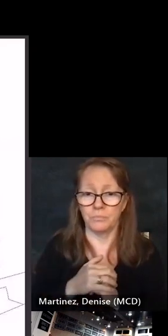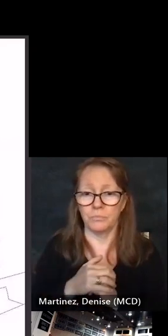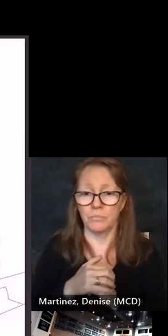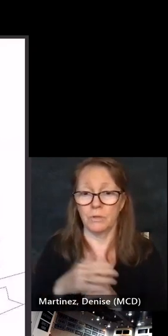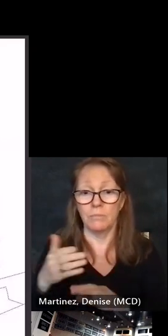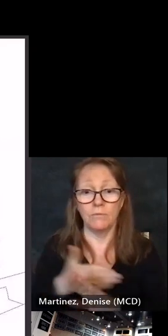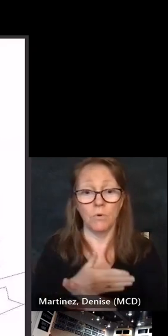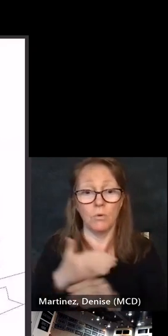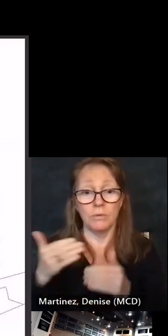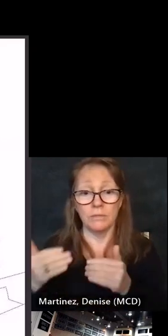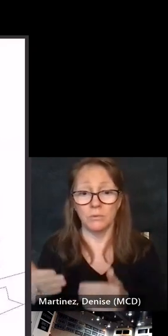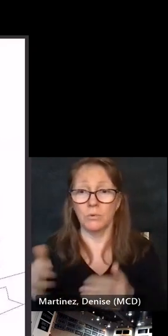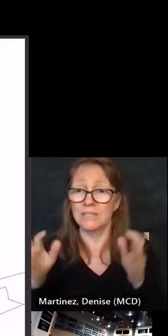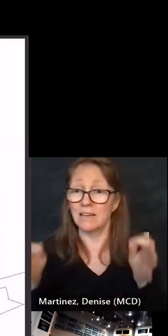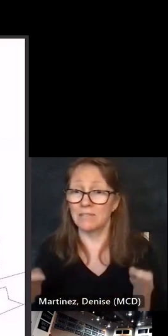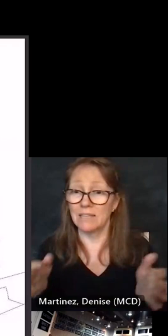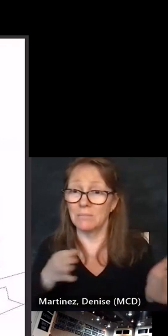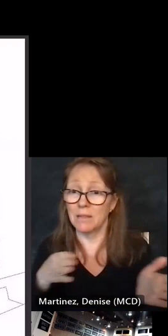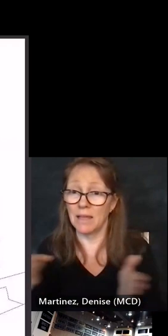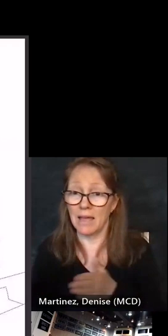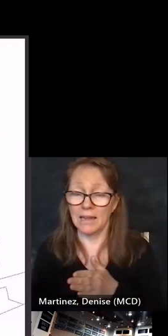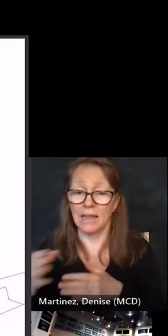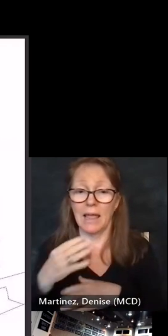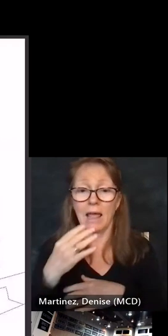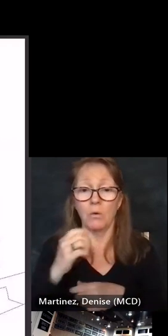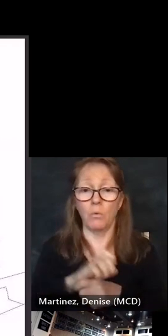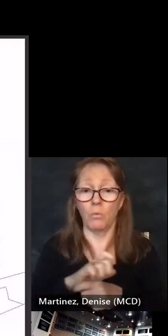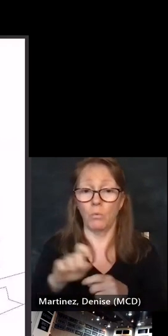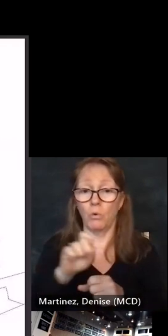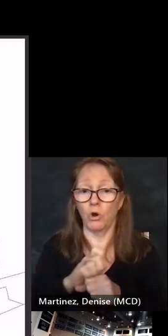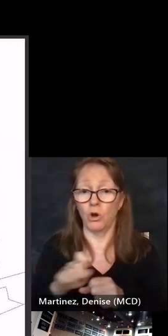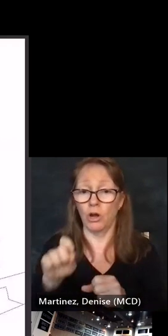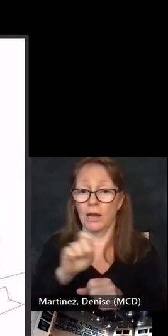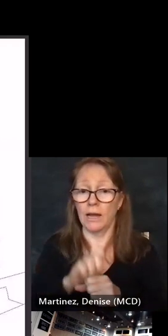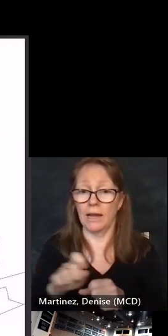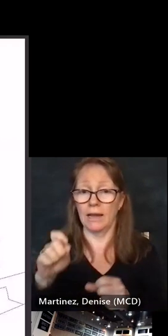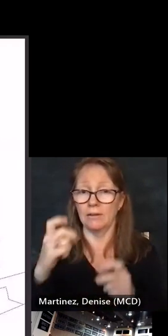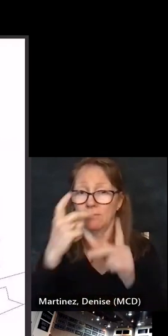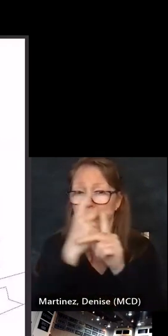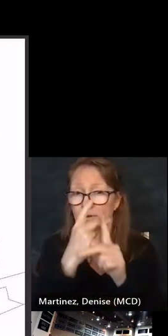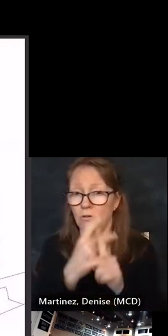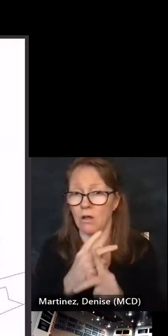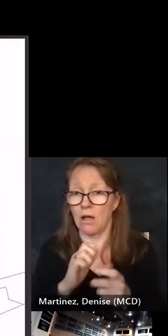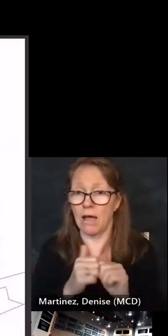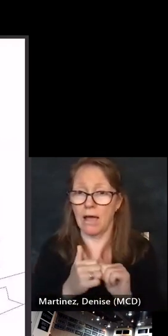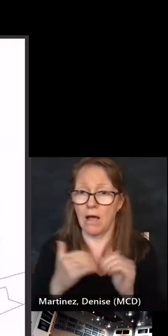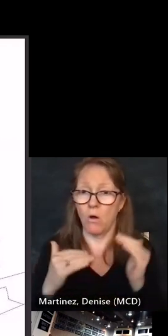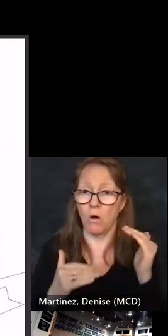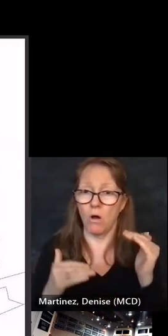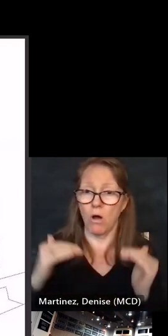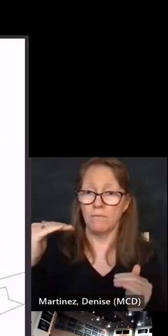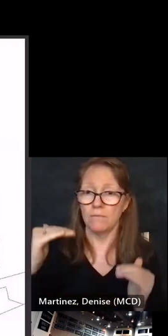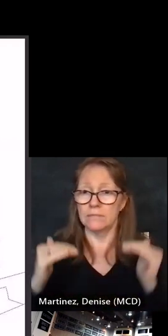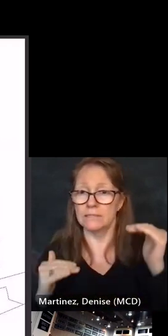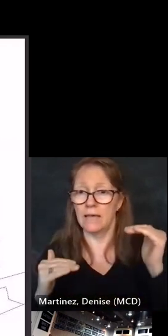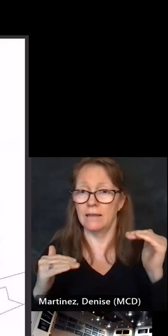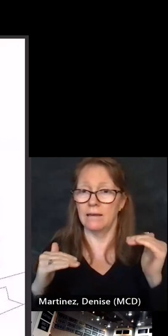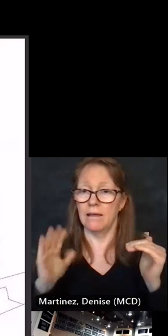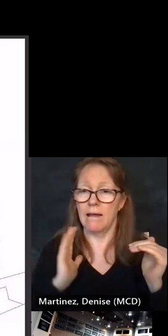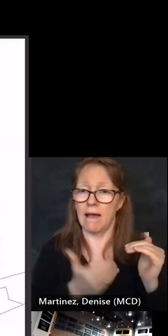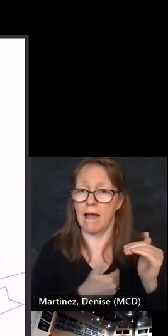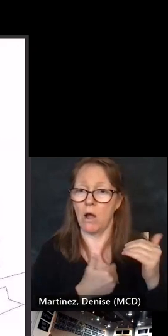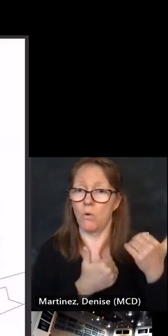for it and working about how we can make use of it to offset our load. Thanks for your